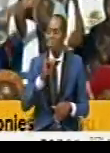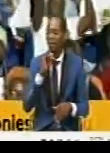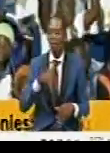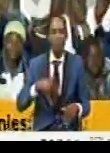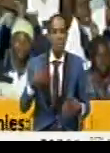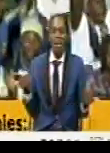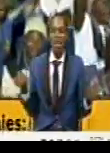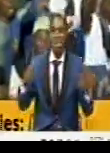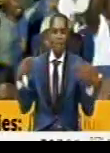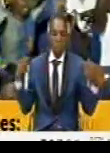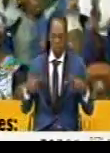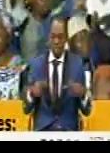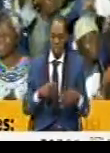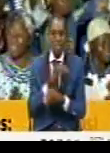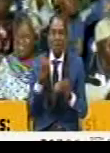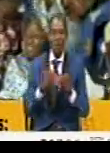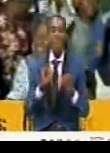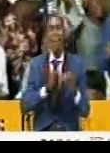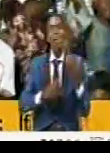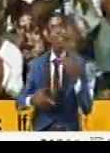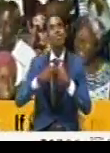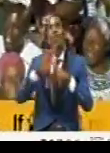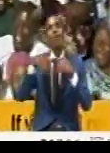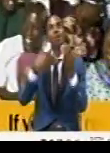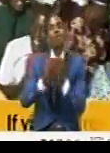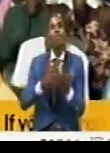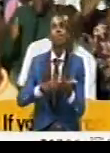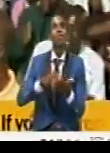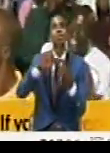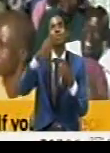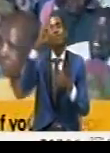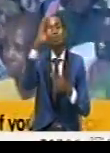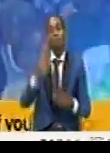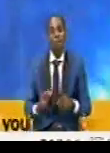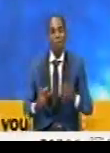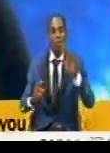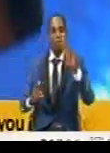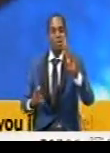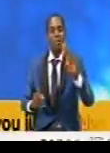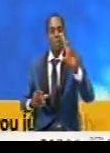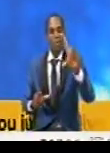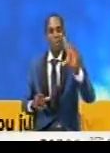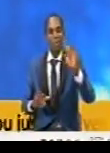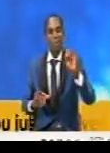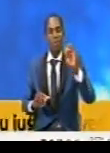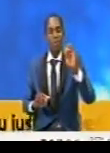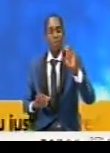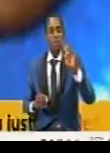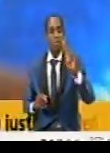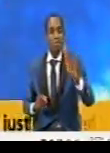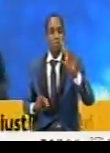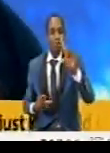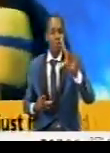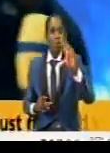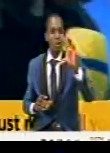water. Amen. And I have never seen any pain. I'm not feeling any pain anymore. I return all the glory to God.